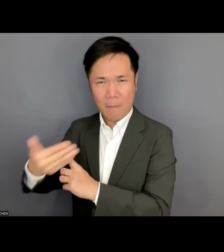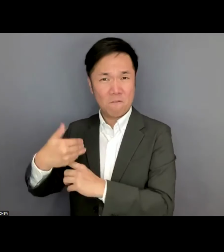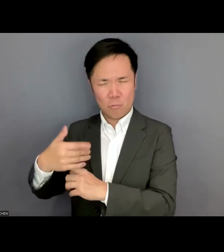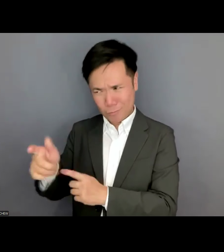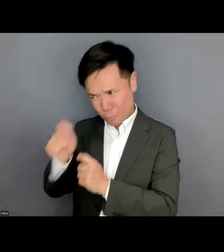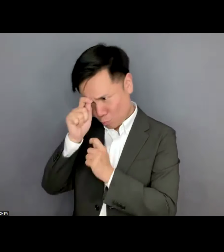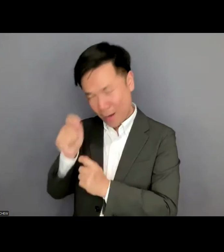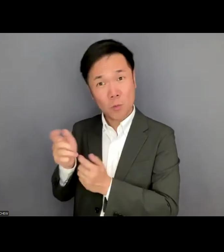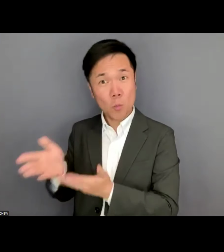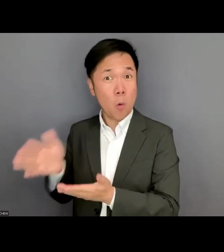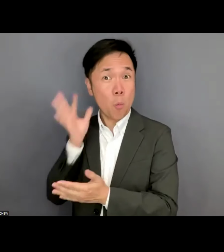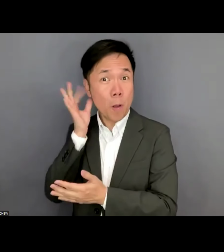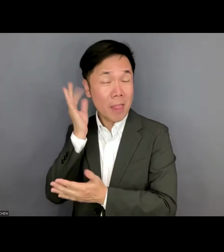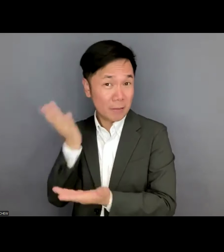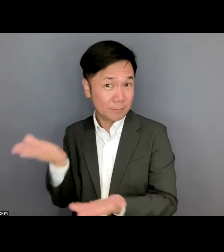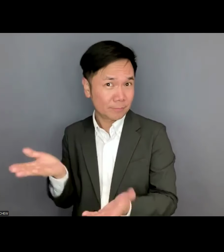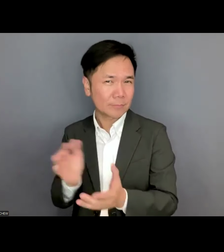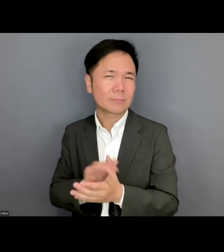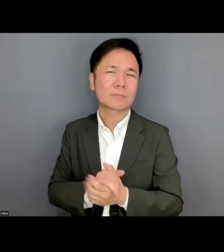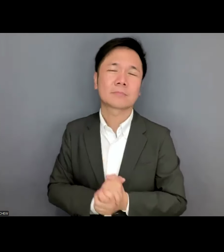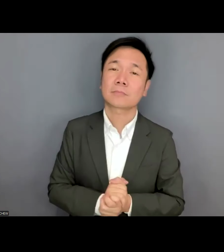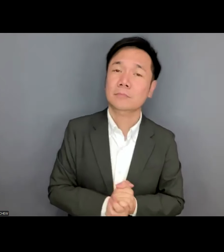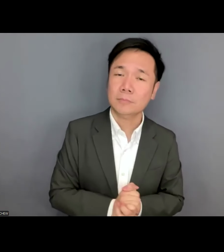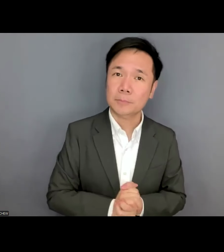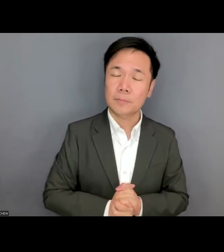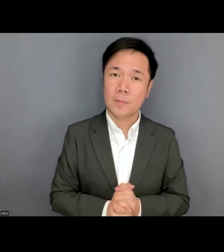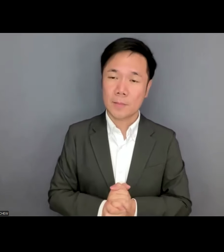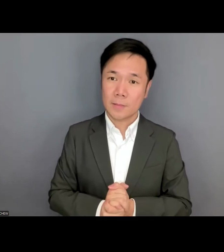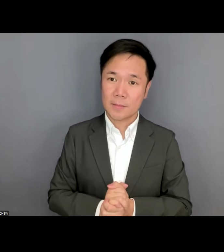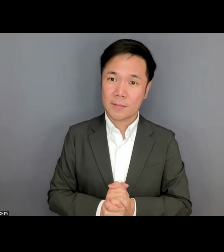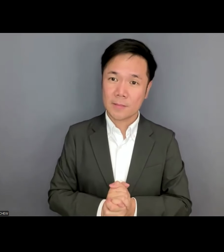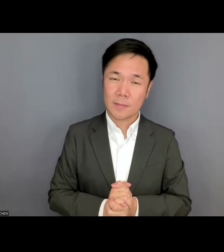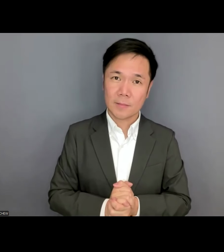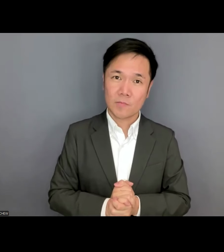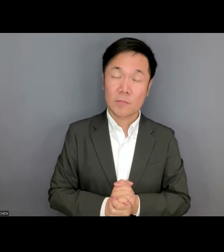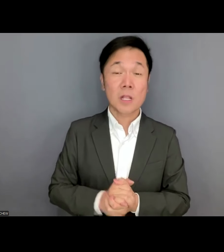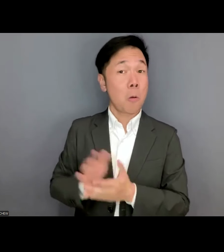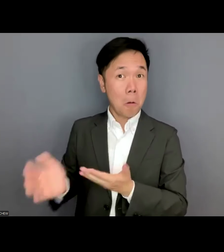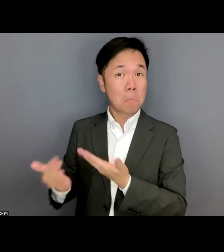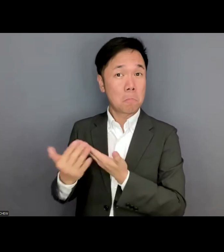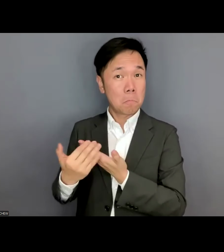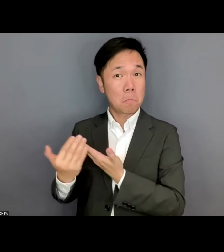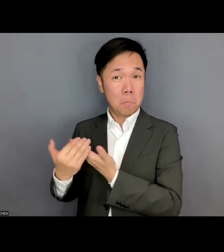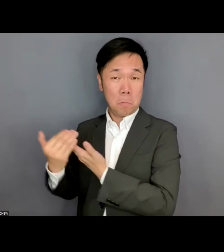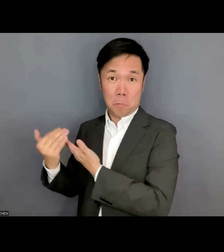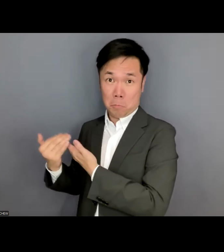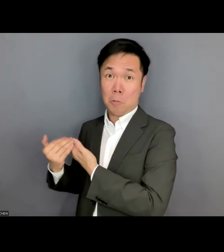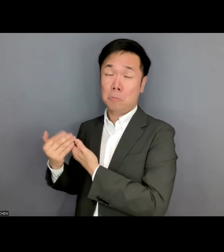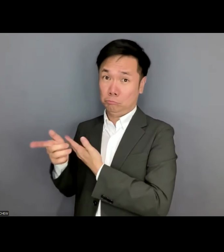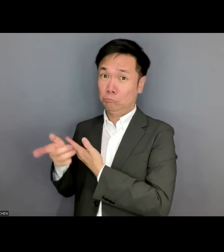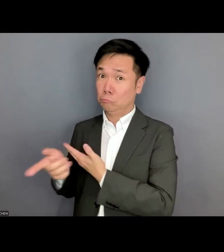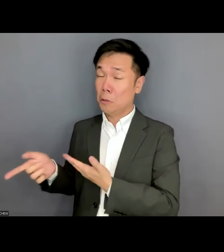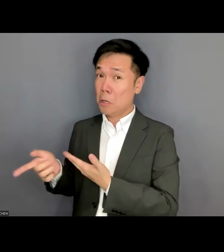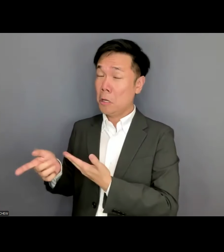course. ces engagements sont These vraiment importants engagements pour are nous les very jeunes et ce important for the sont young